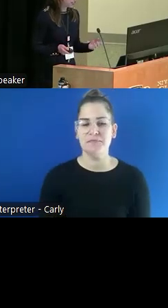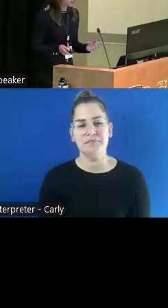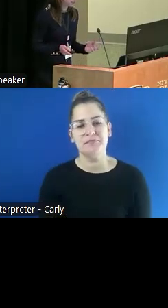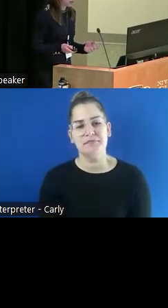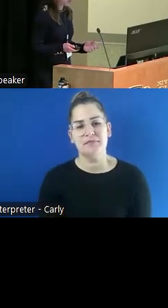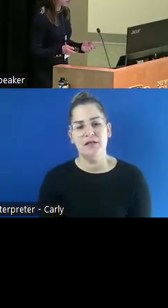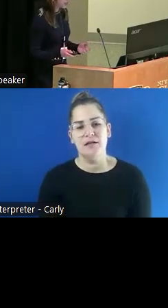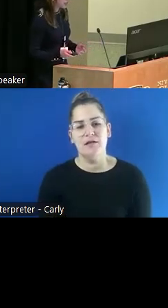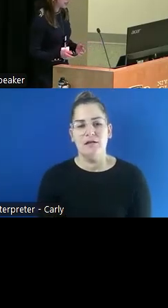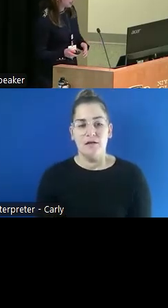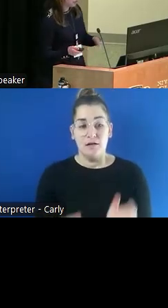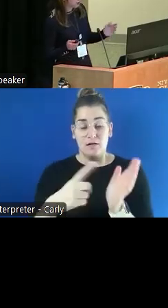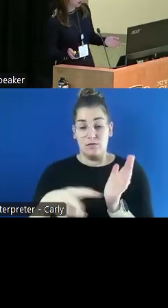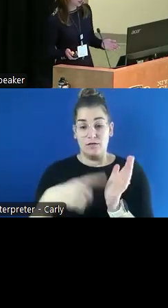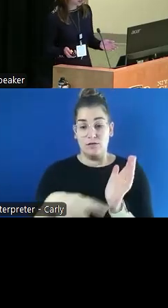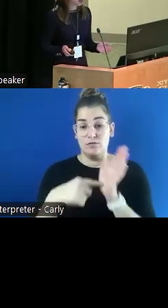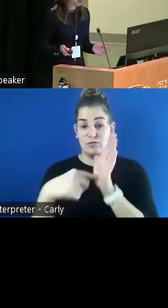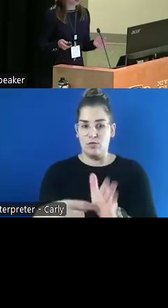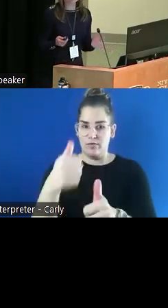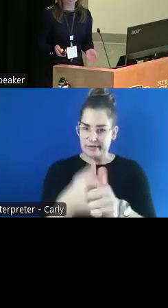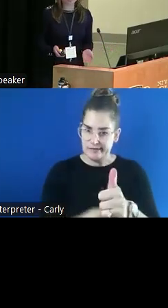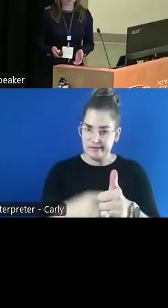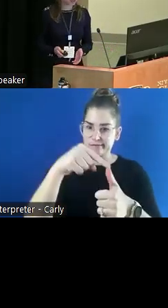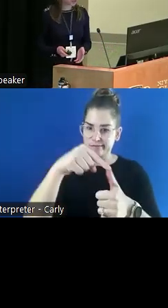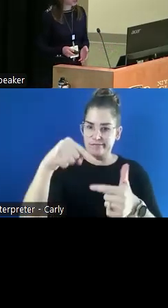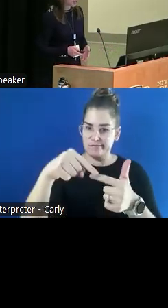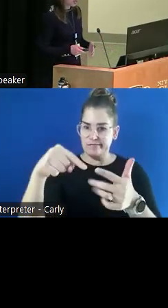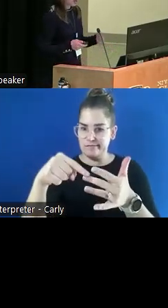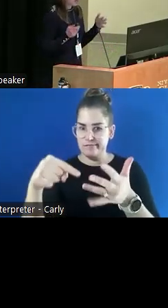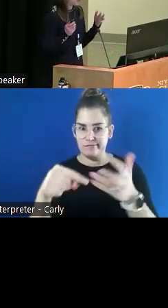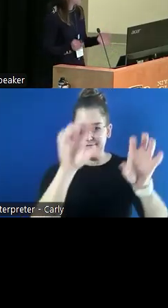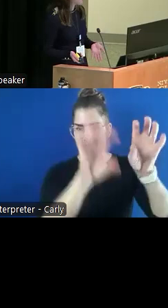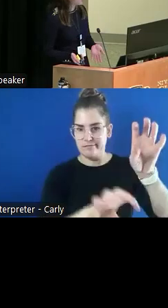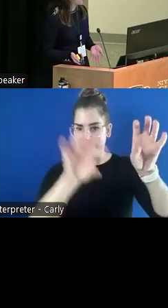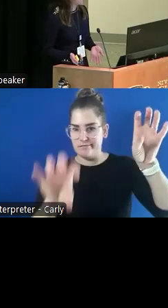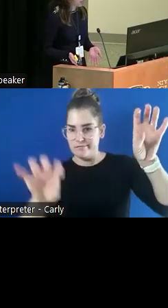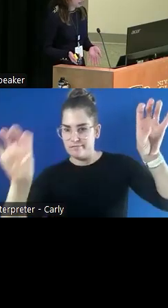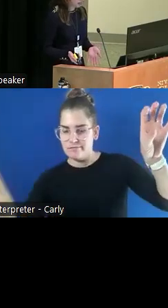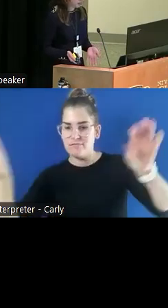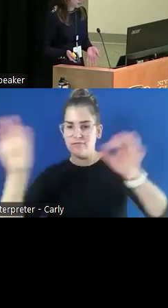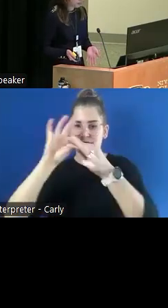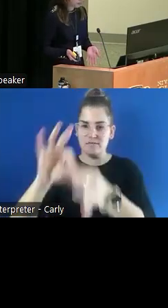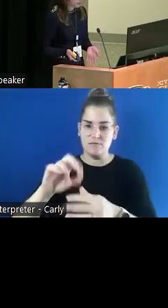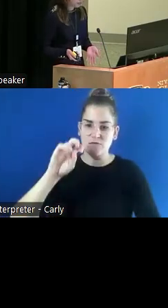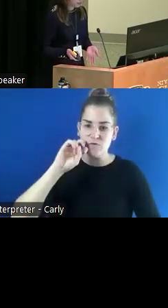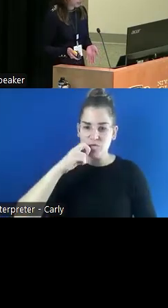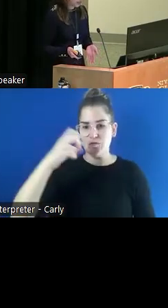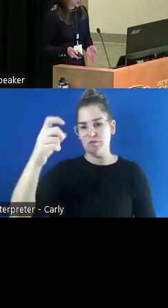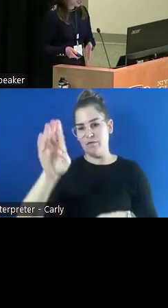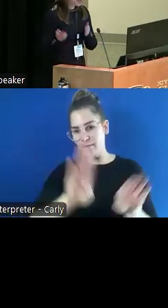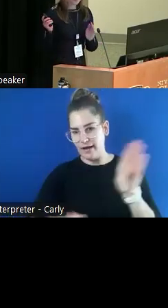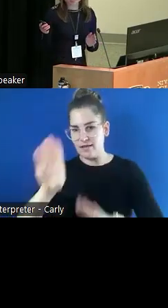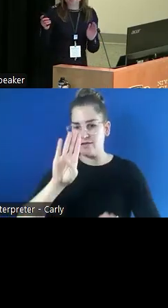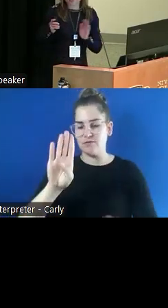research has been able to trace each component of this model to a neurobiological mechanism.